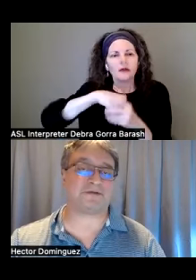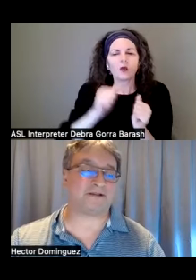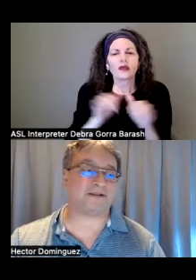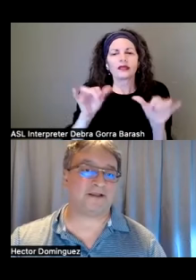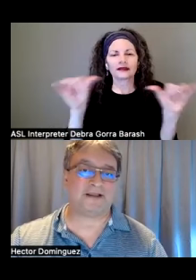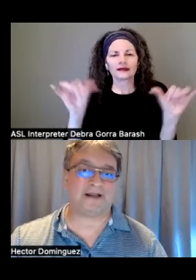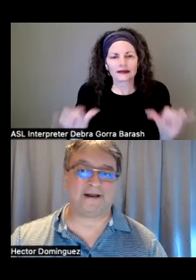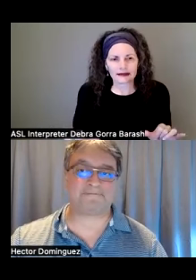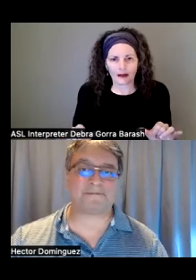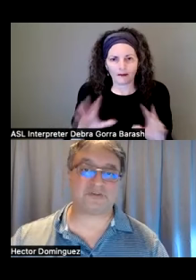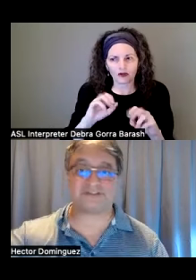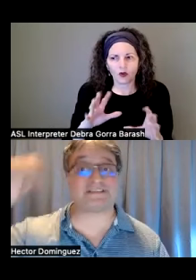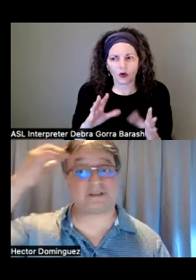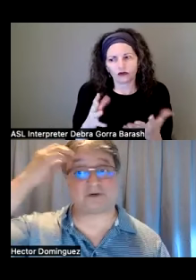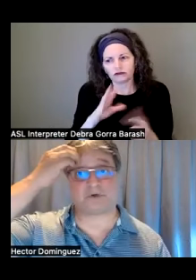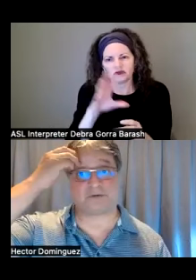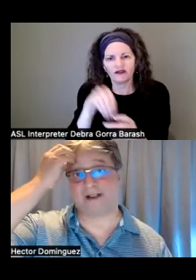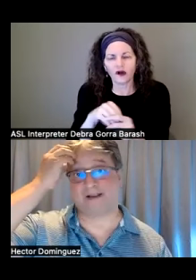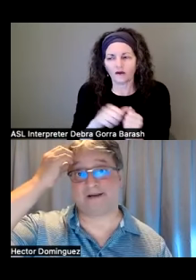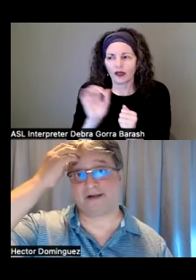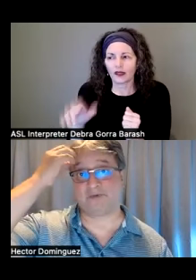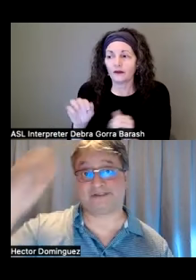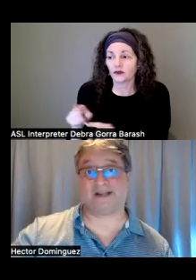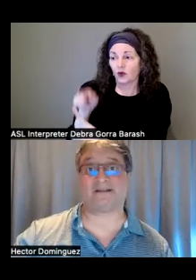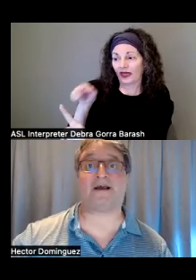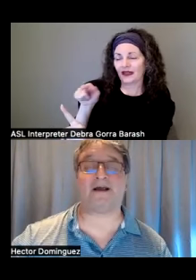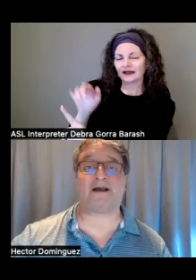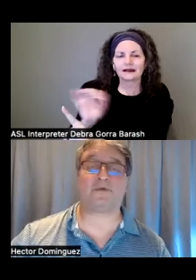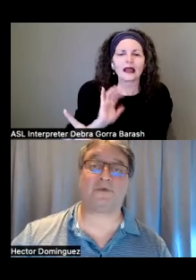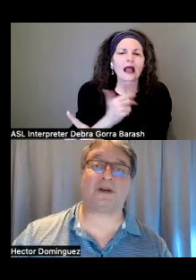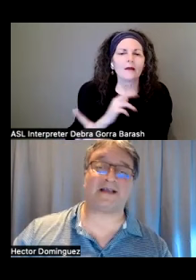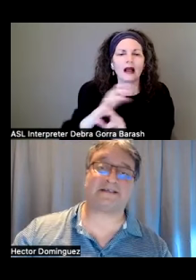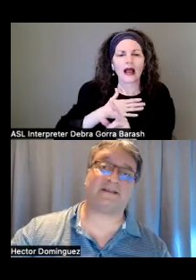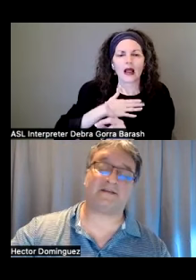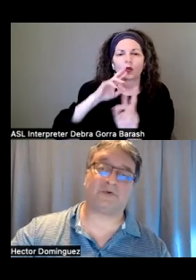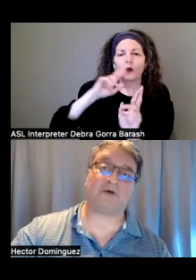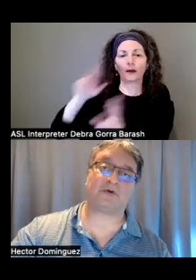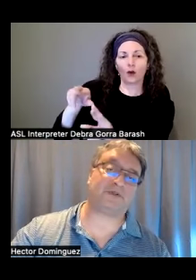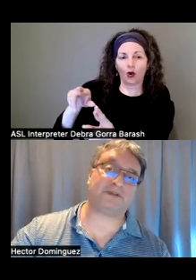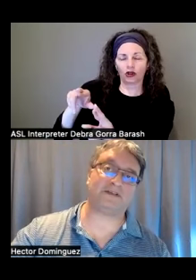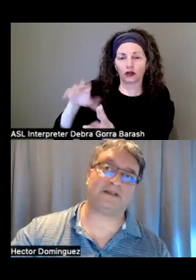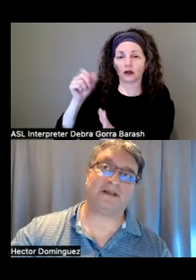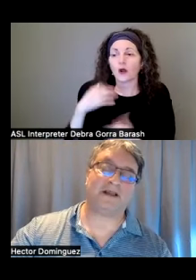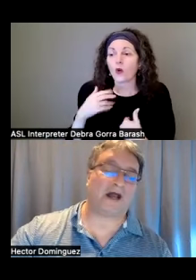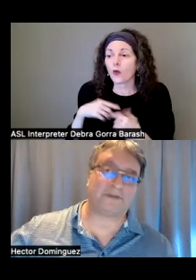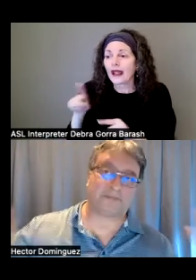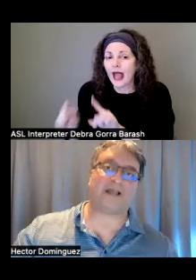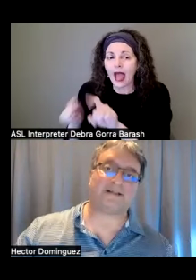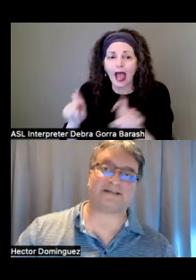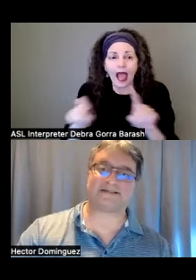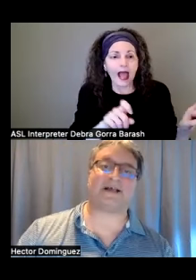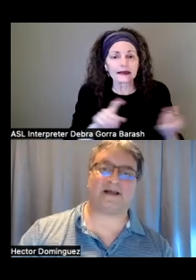a role of that. This is the report back, right? We started, we were asking to our communities,